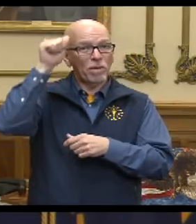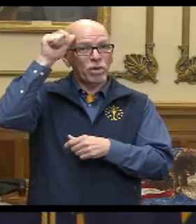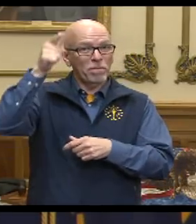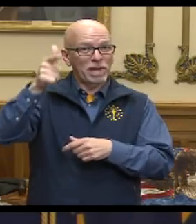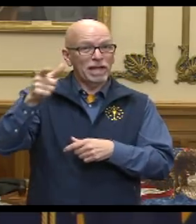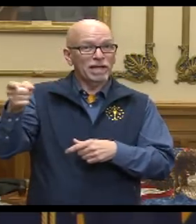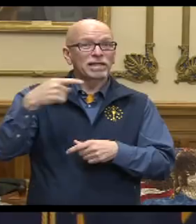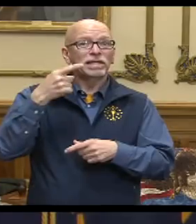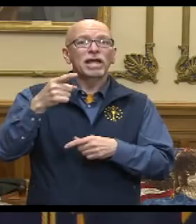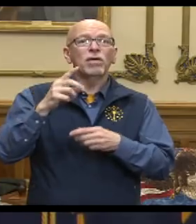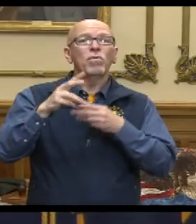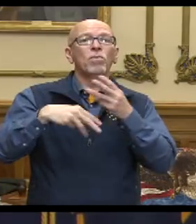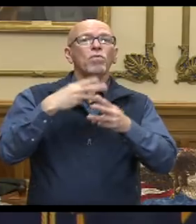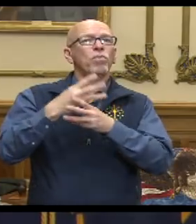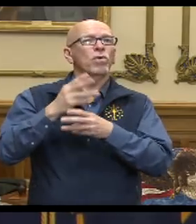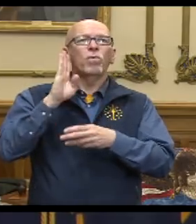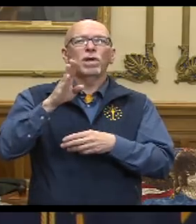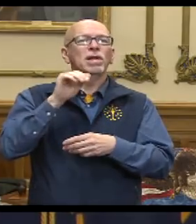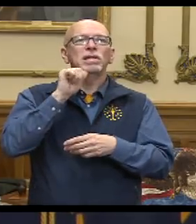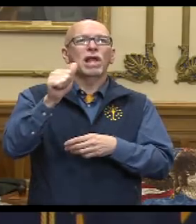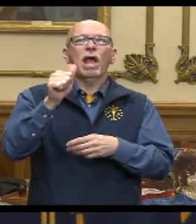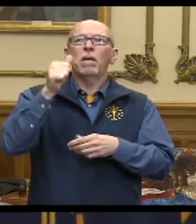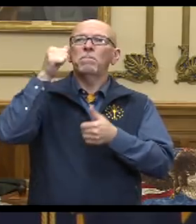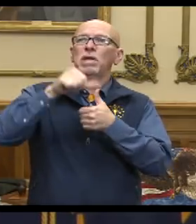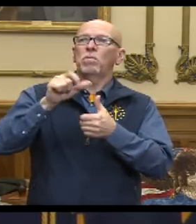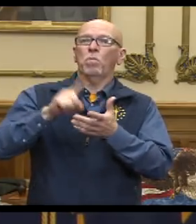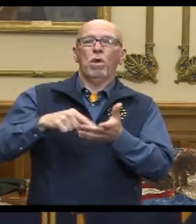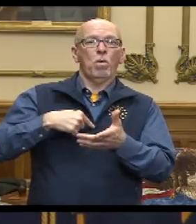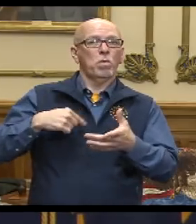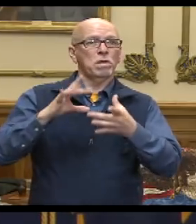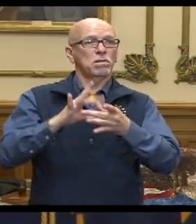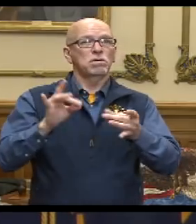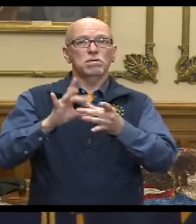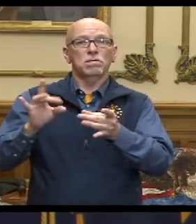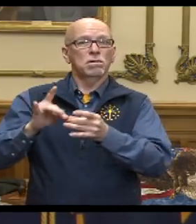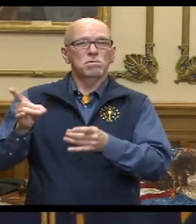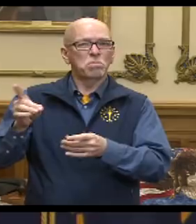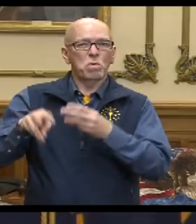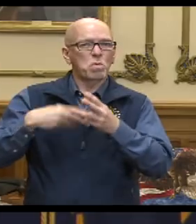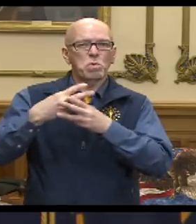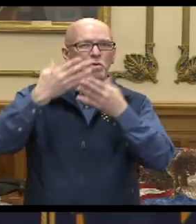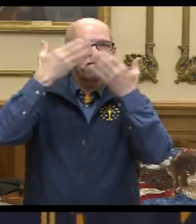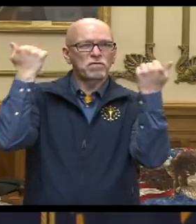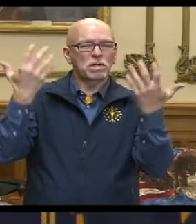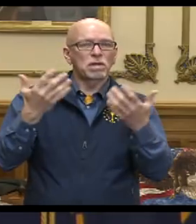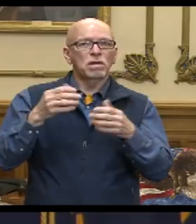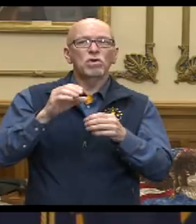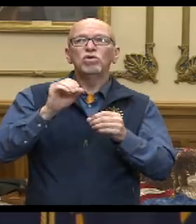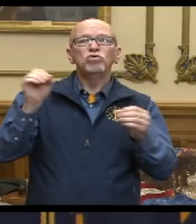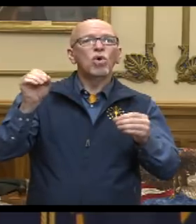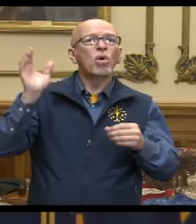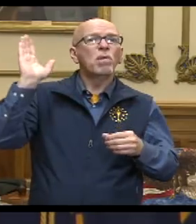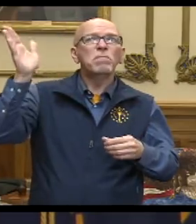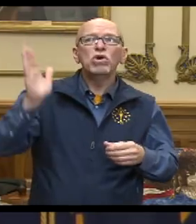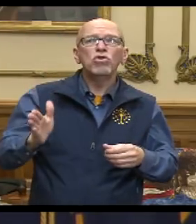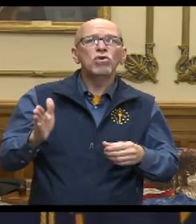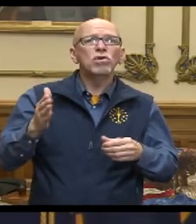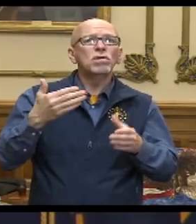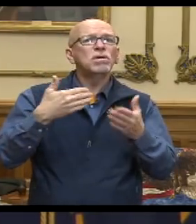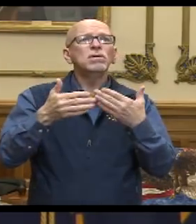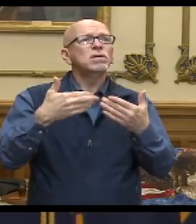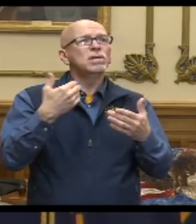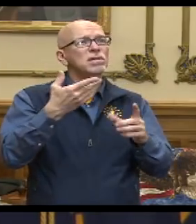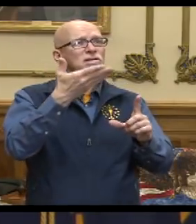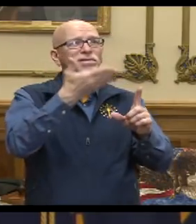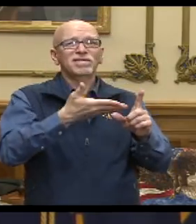world will little note what we say here," and added that no speaker, even one